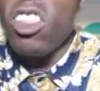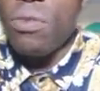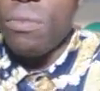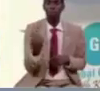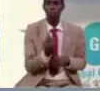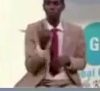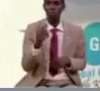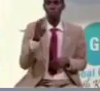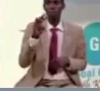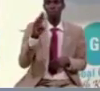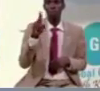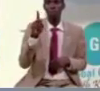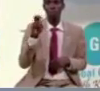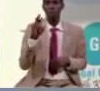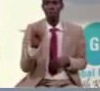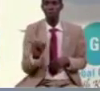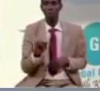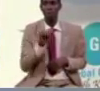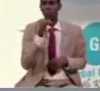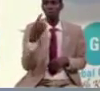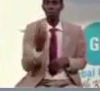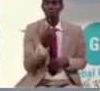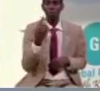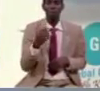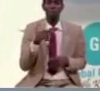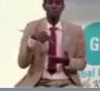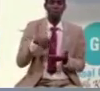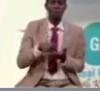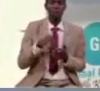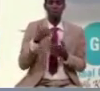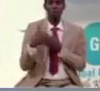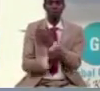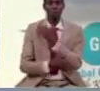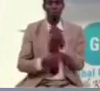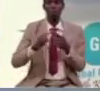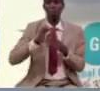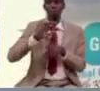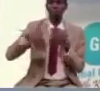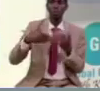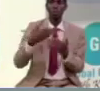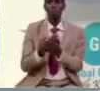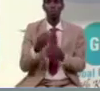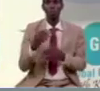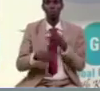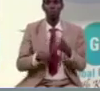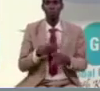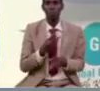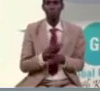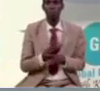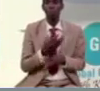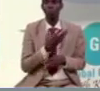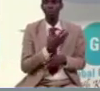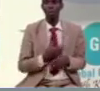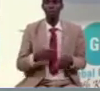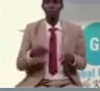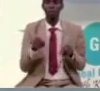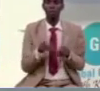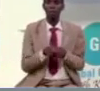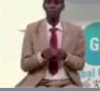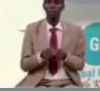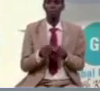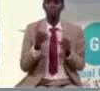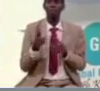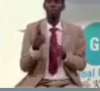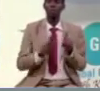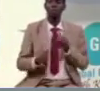Taraba, not only Nigeria, but the entire world. Amen. And as they watch this event all over the